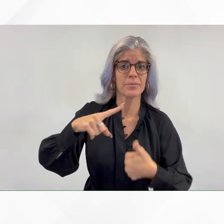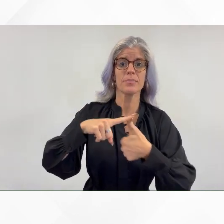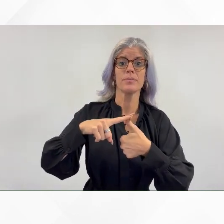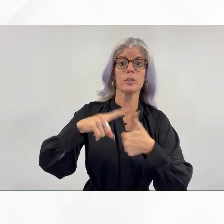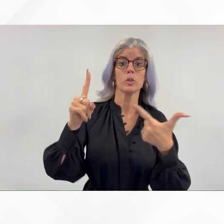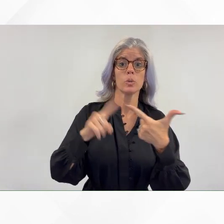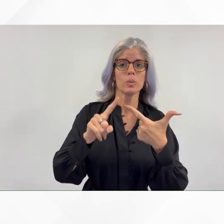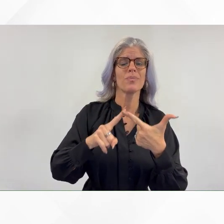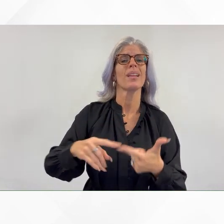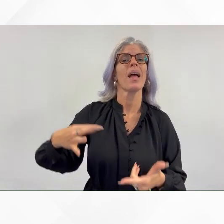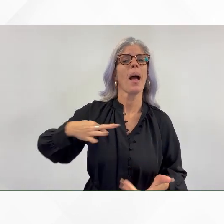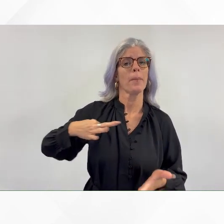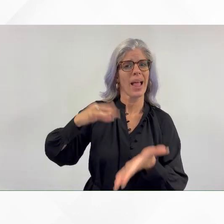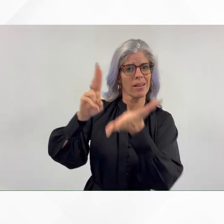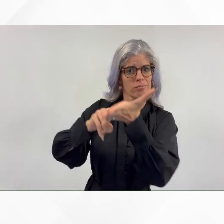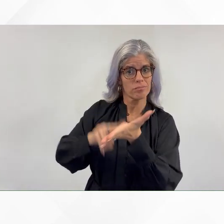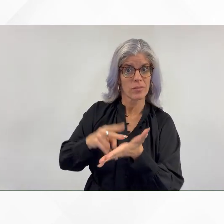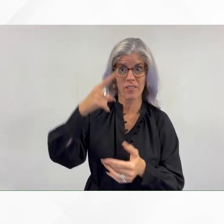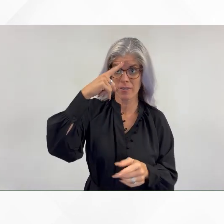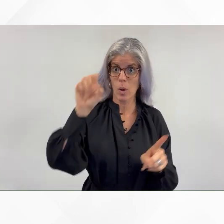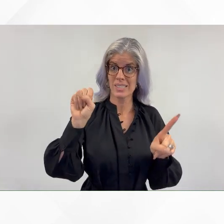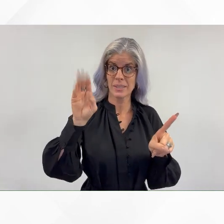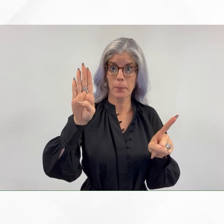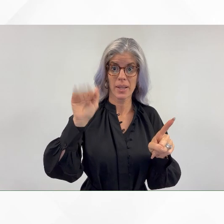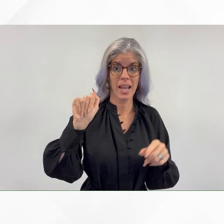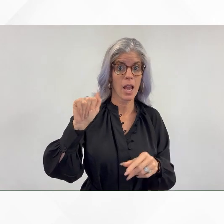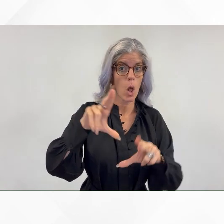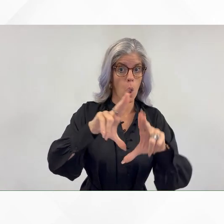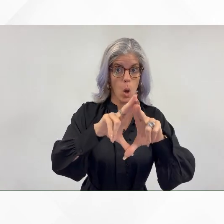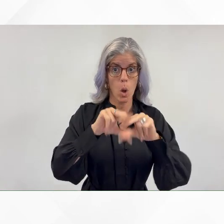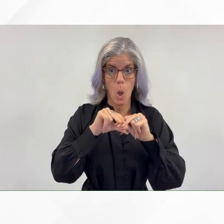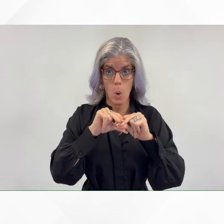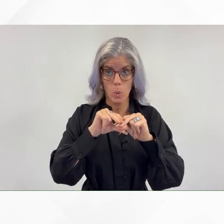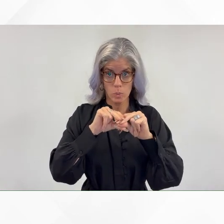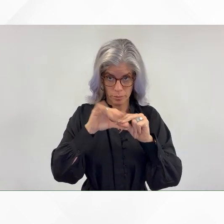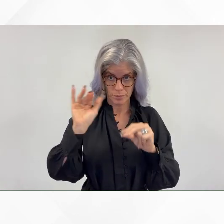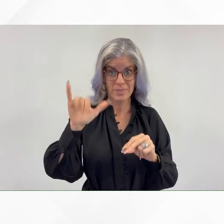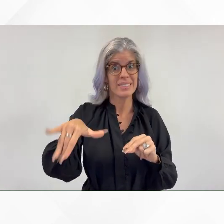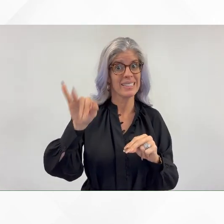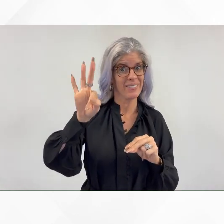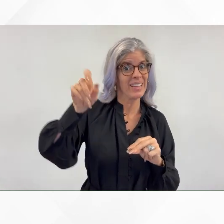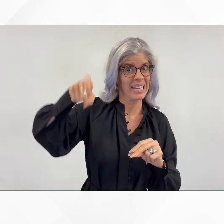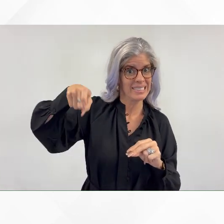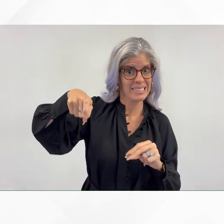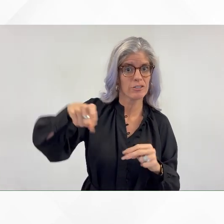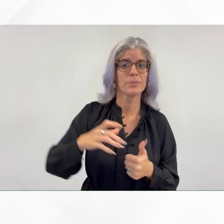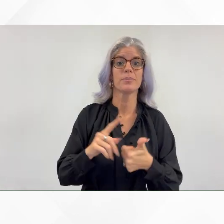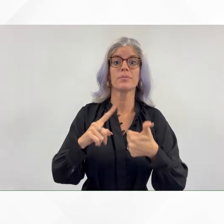applicable, submit your RPA, and as always, document your efforts.